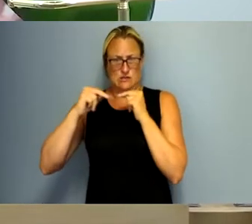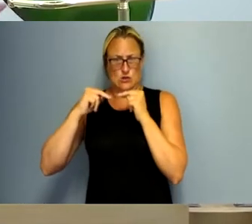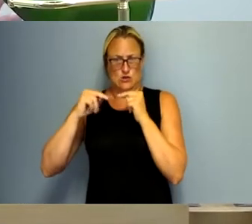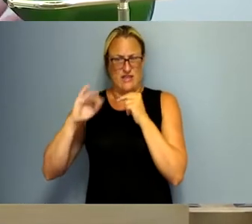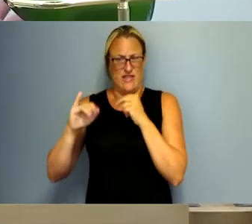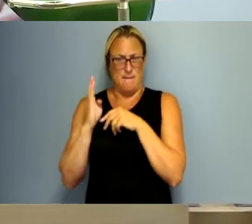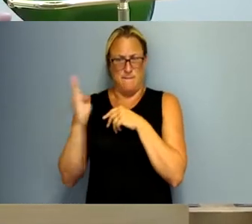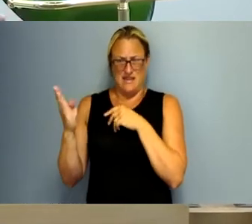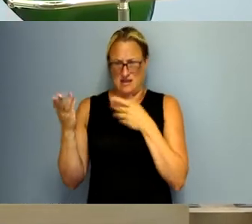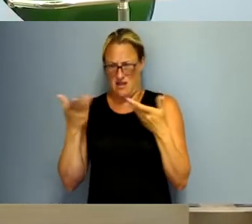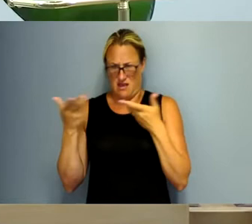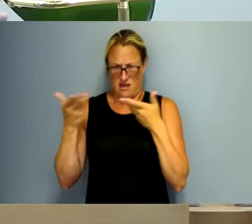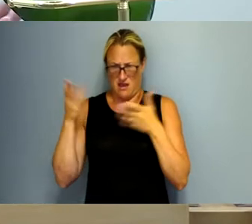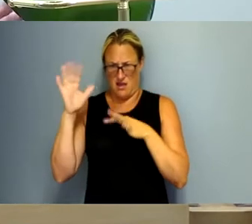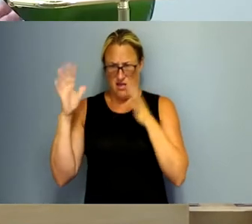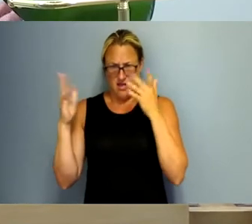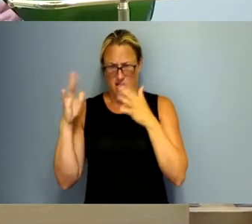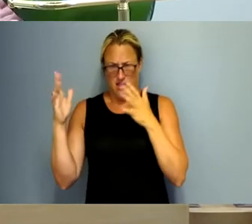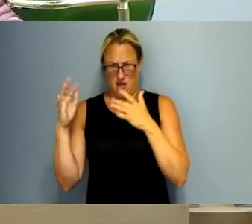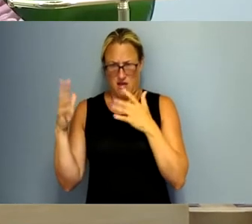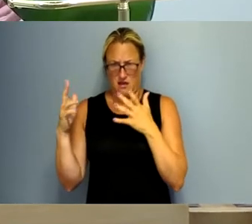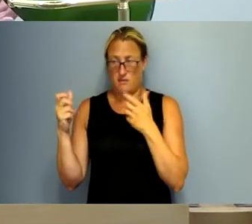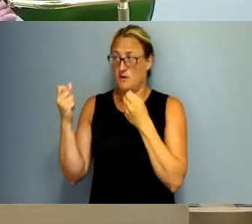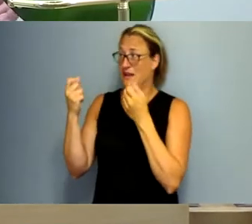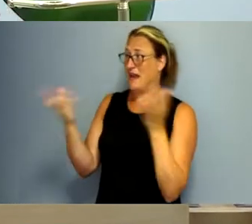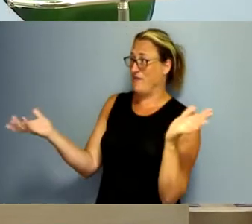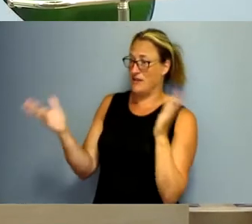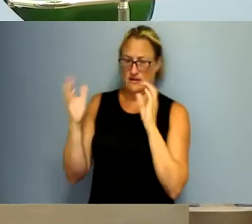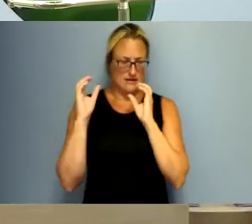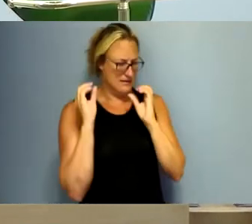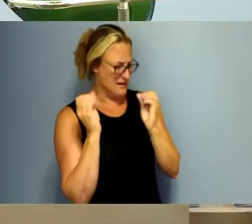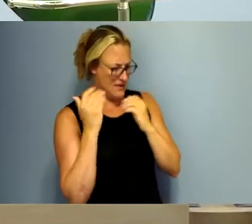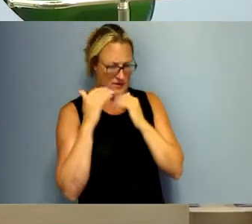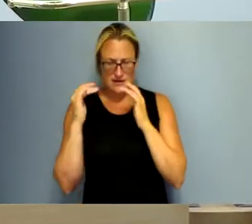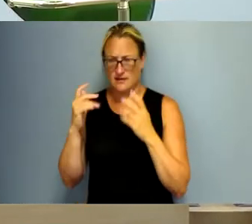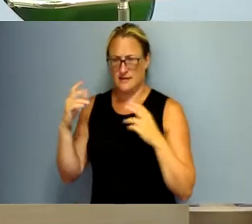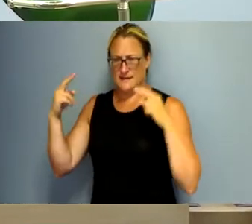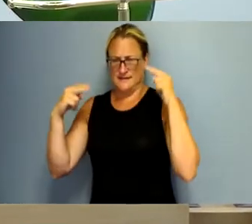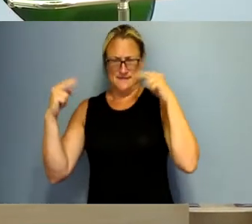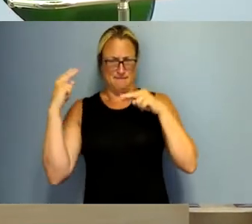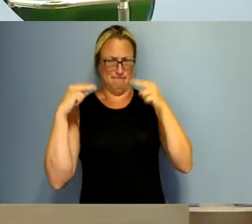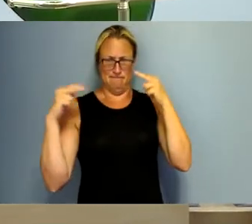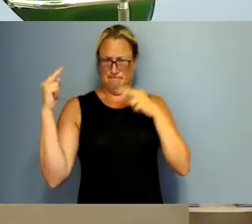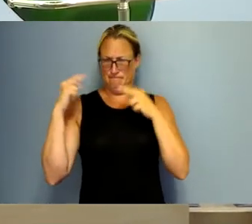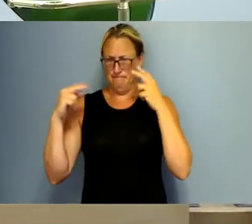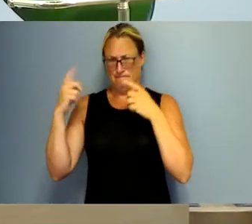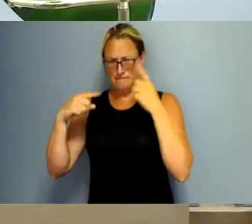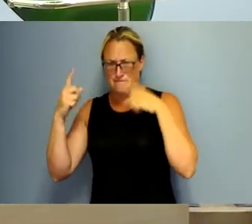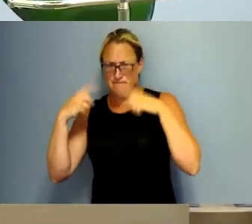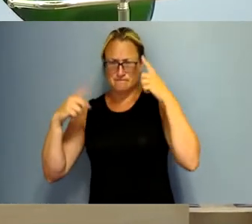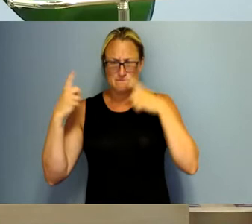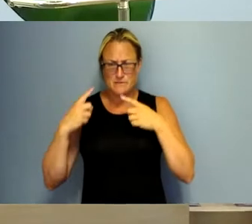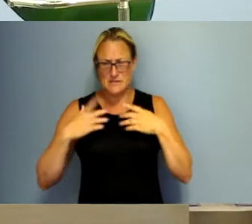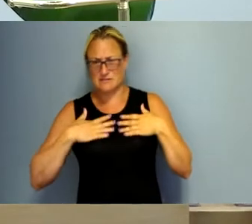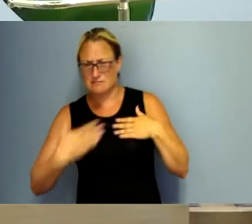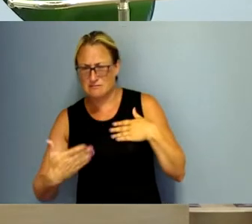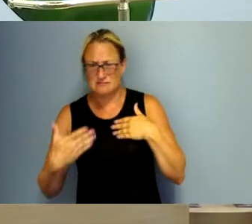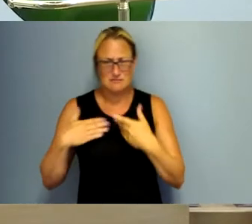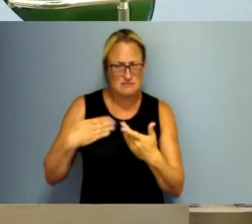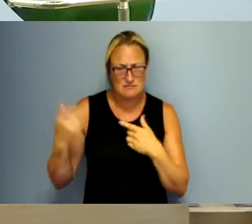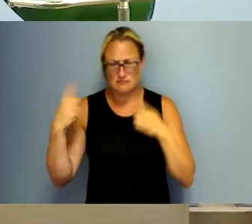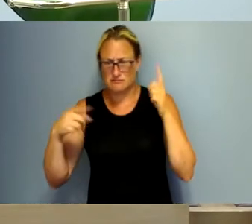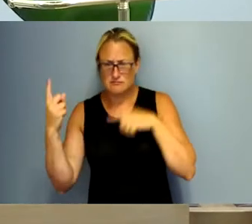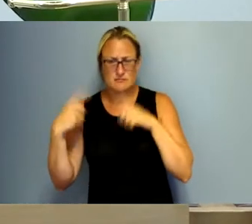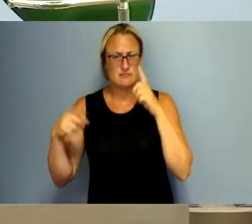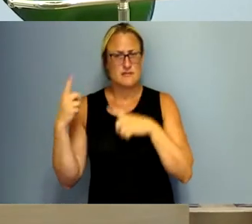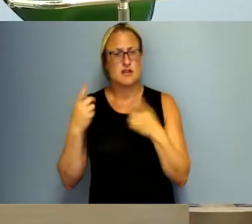both sides didn't have a happy look on their face, so everybody was trying to give and compromise